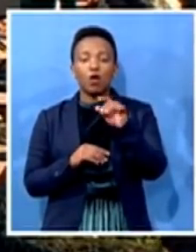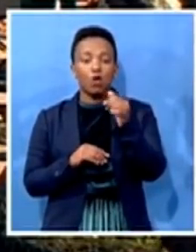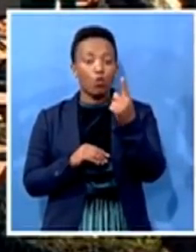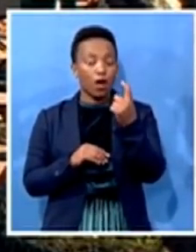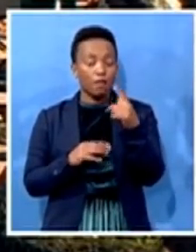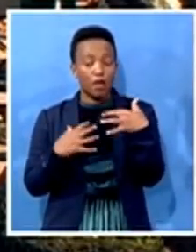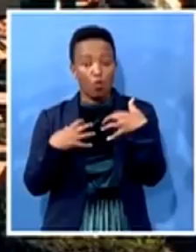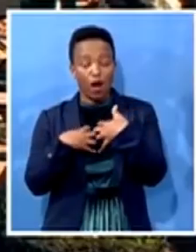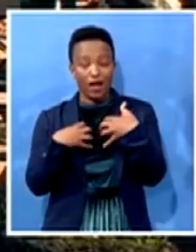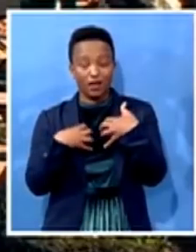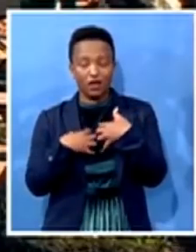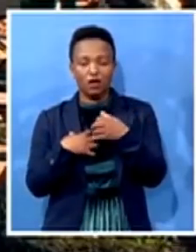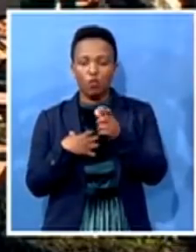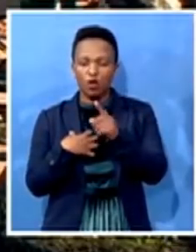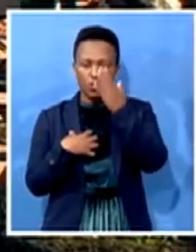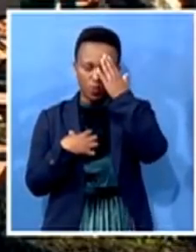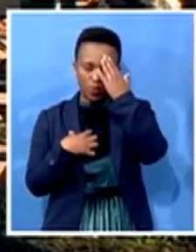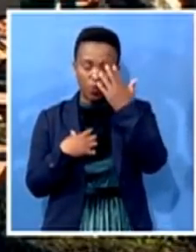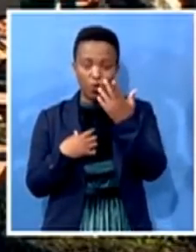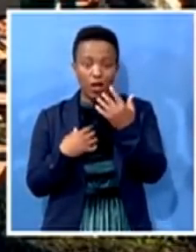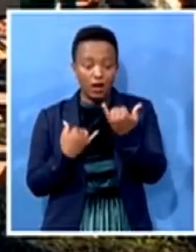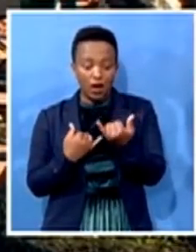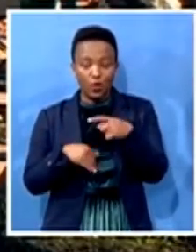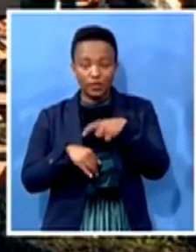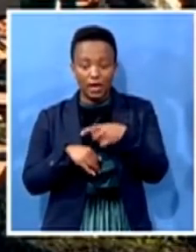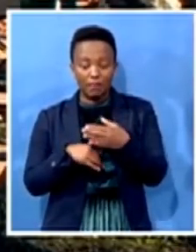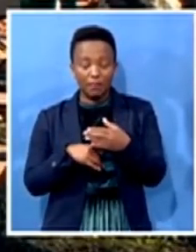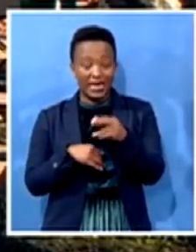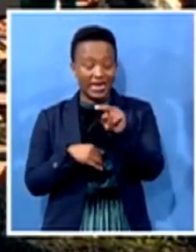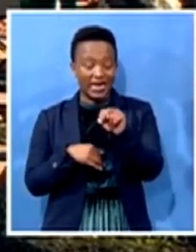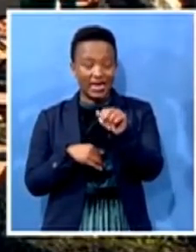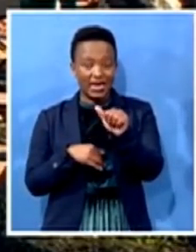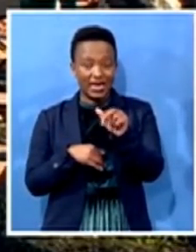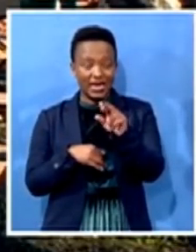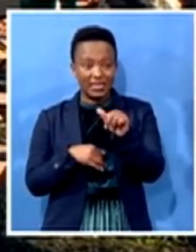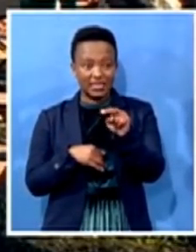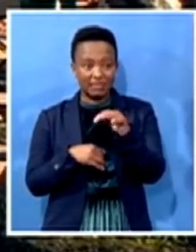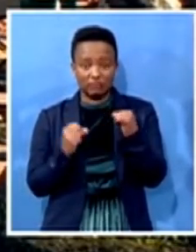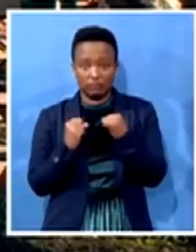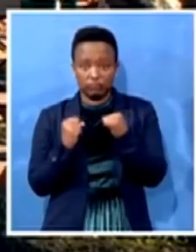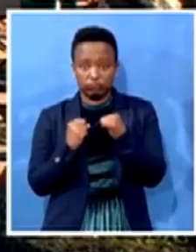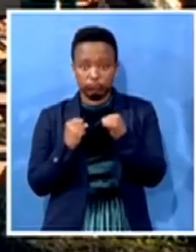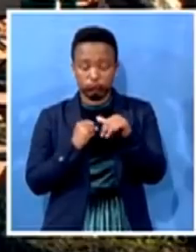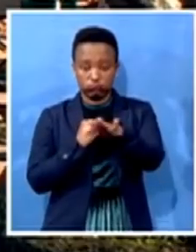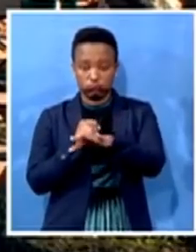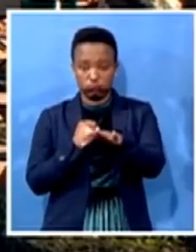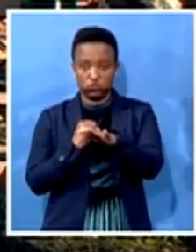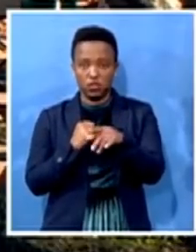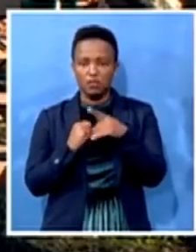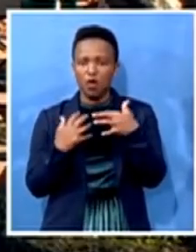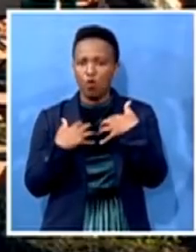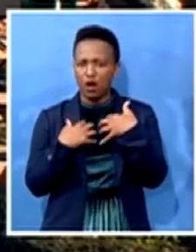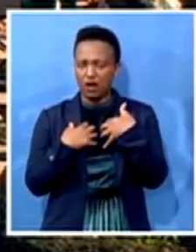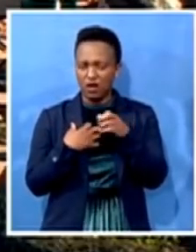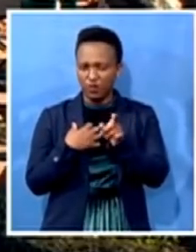it gets in NASREC, so I was actually quite worried about the